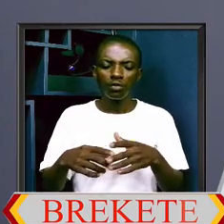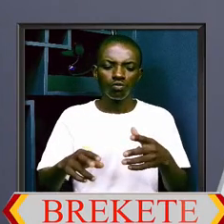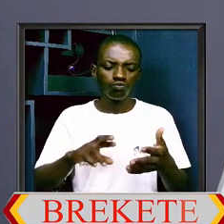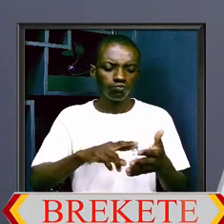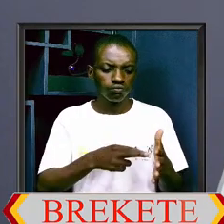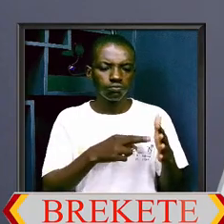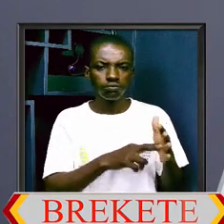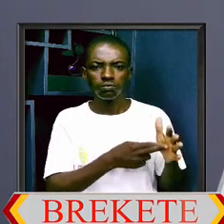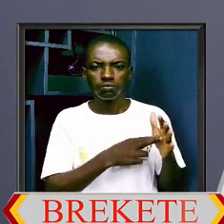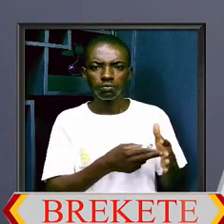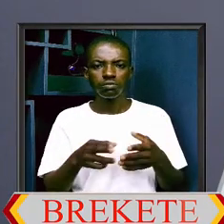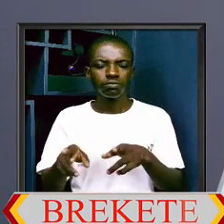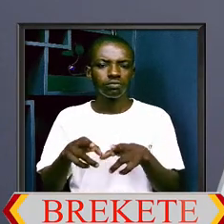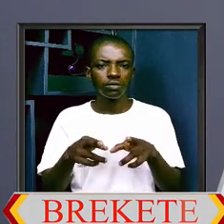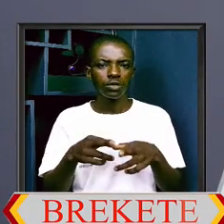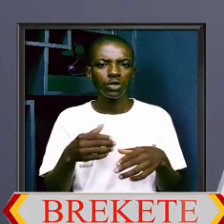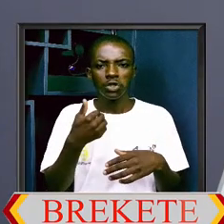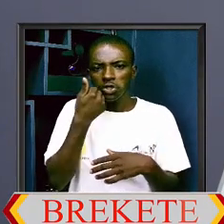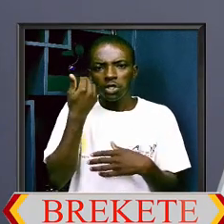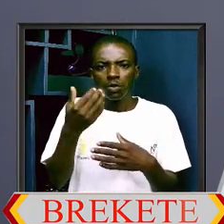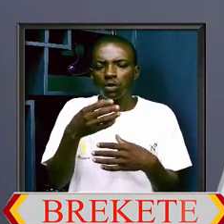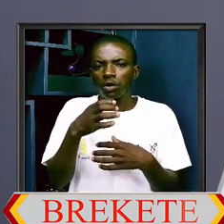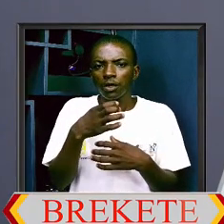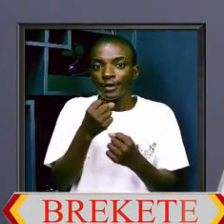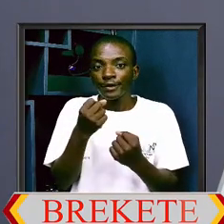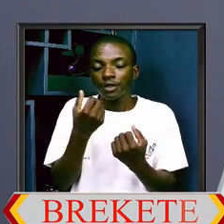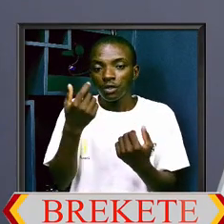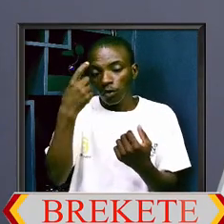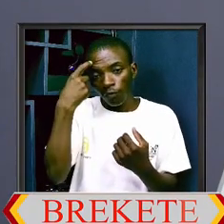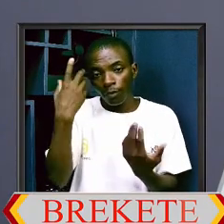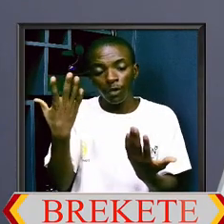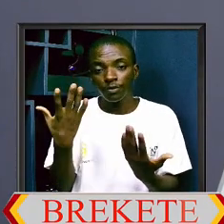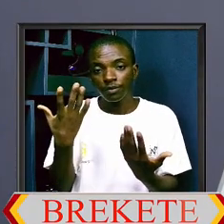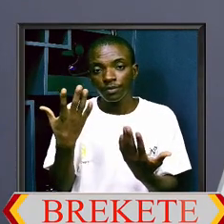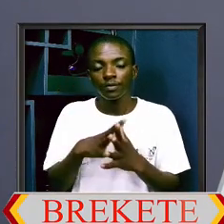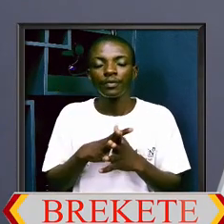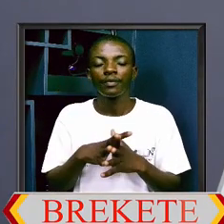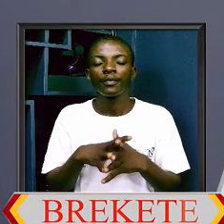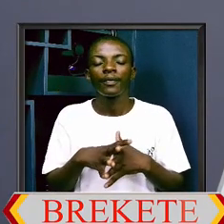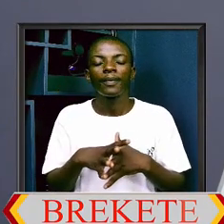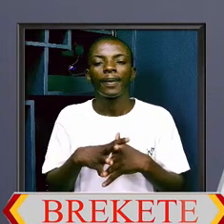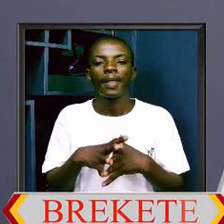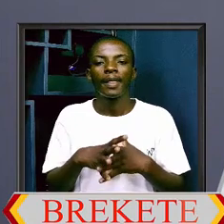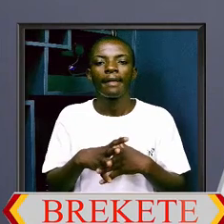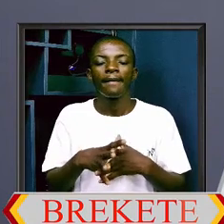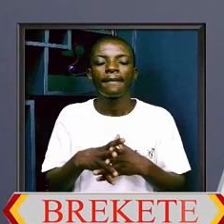steadily steadily shame go catch government